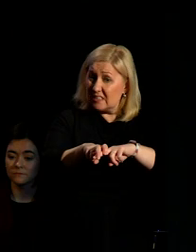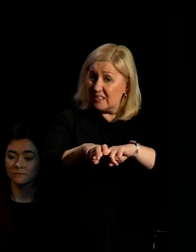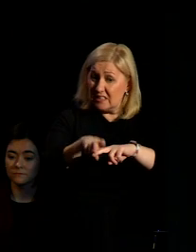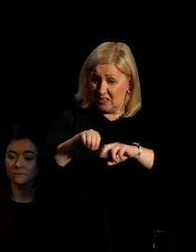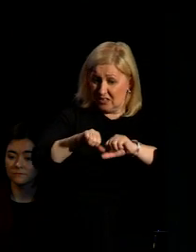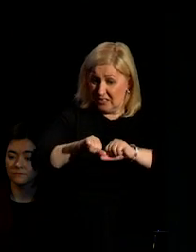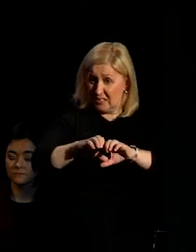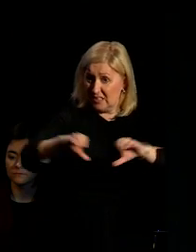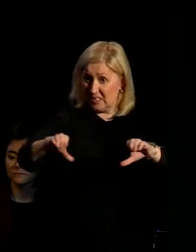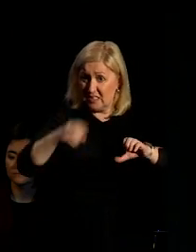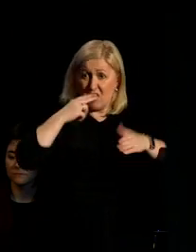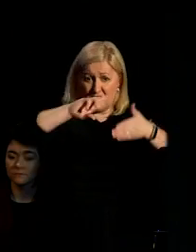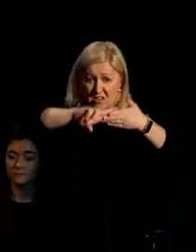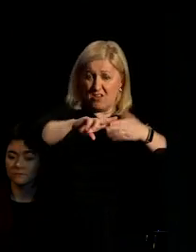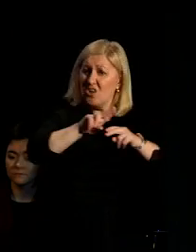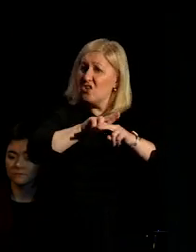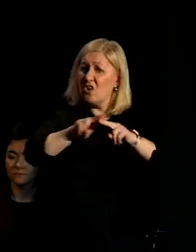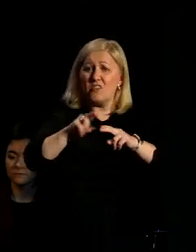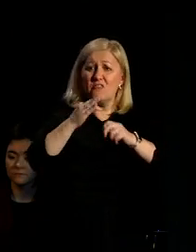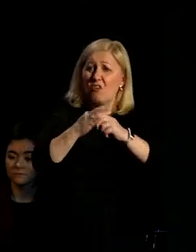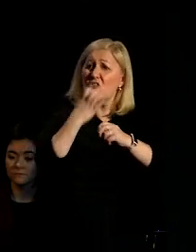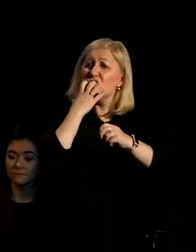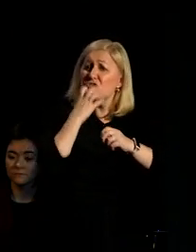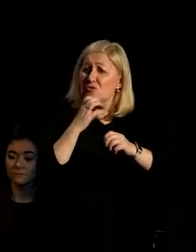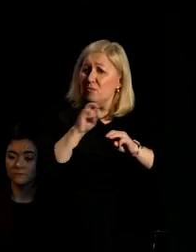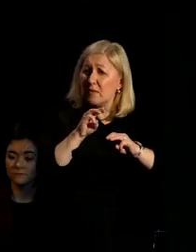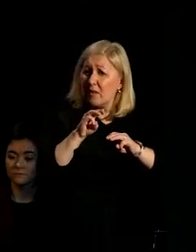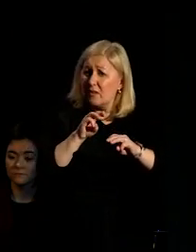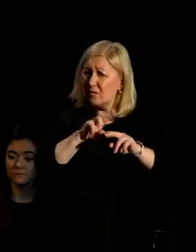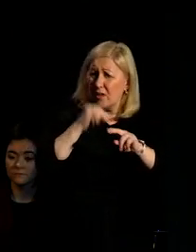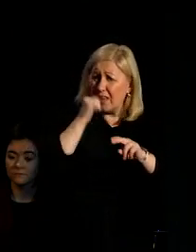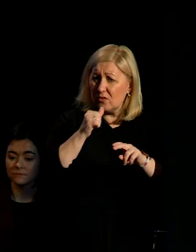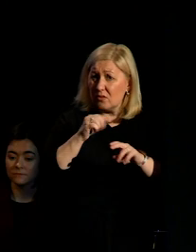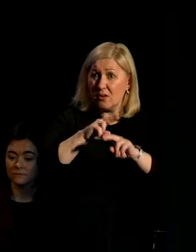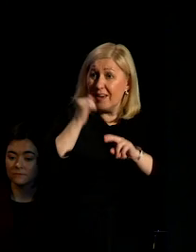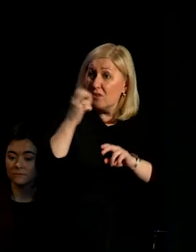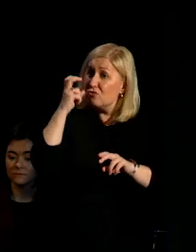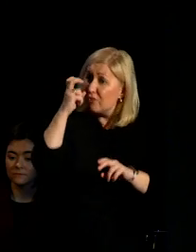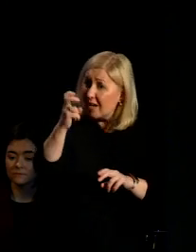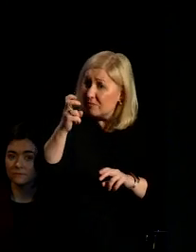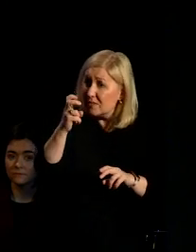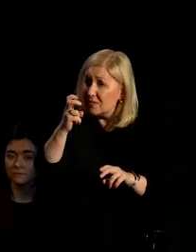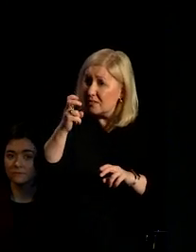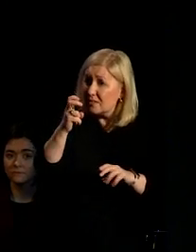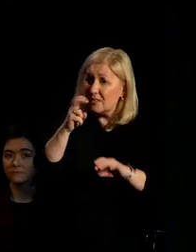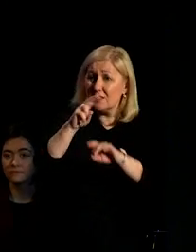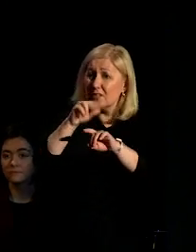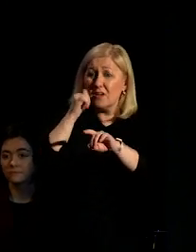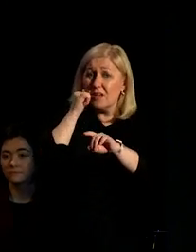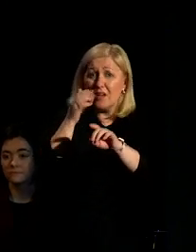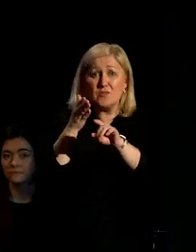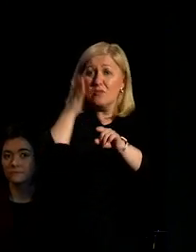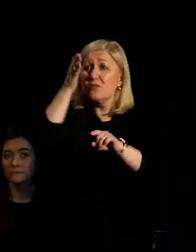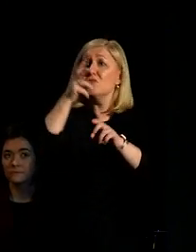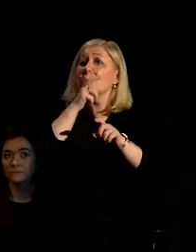them. Jewish people were not allowed to ride on trams. Jews could no longer go to